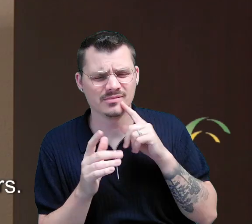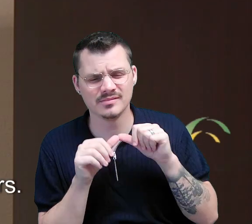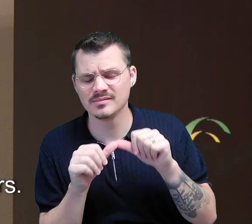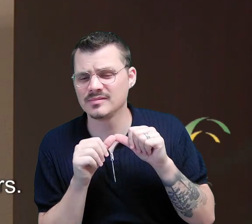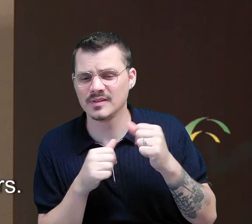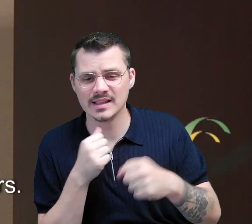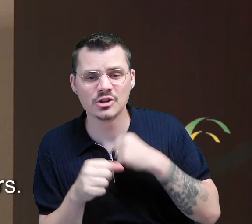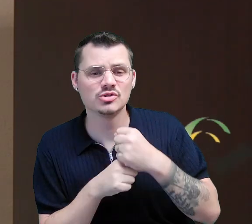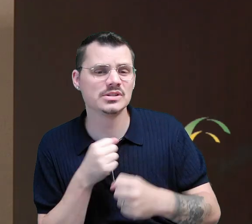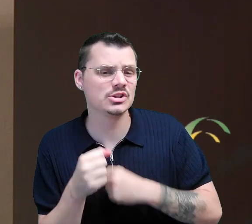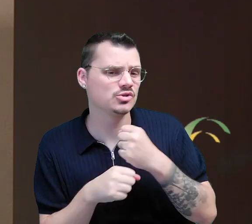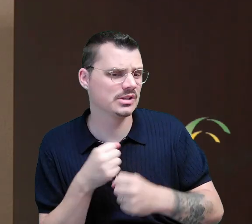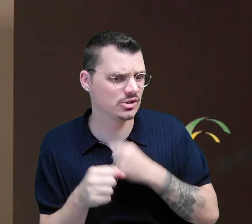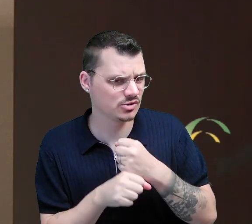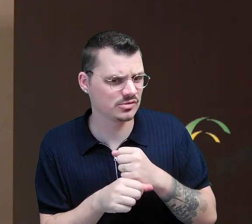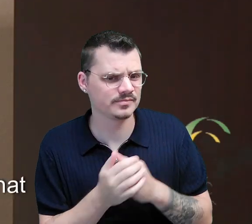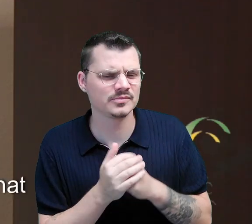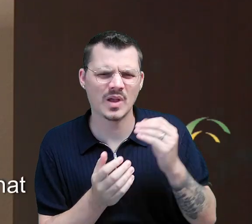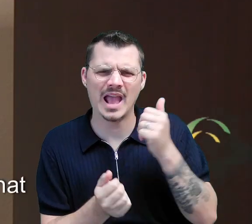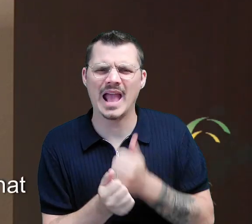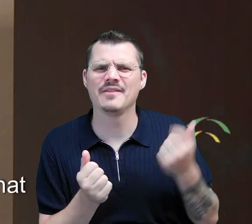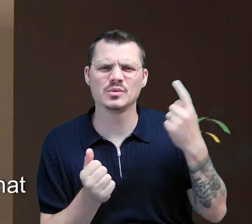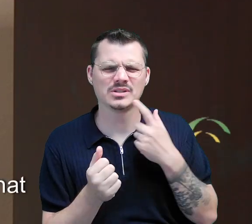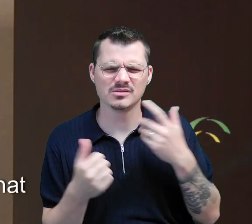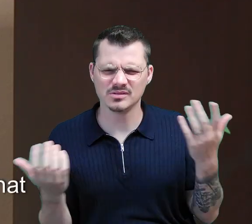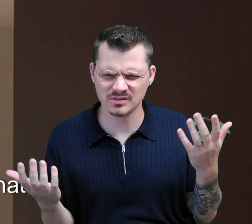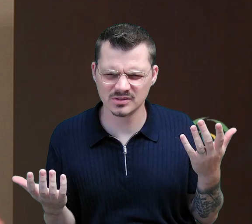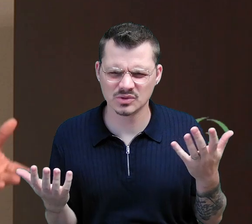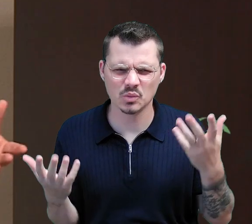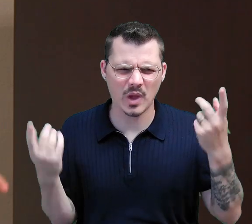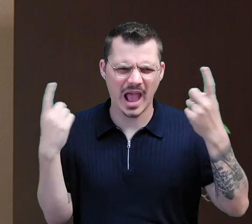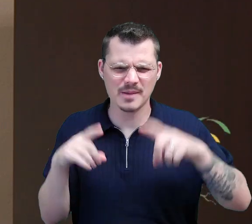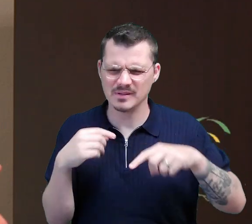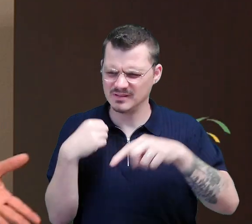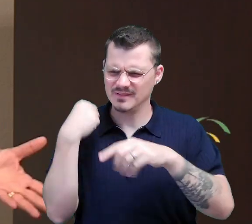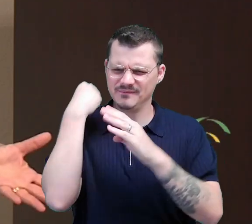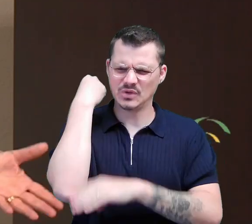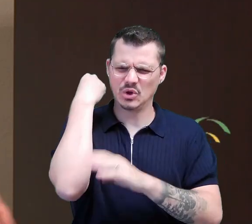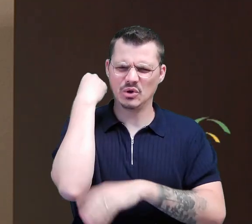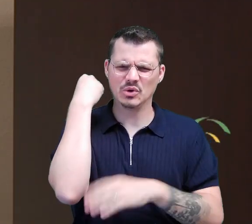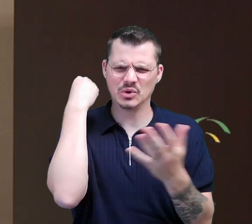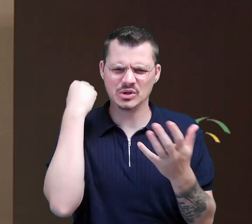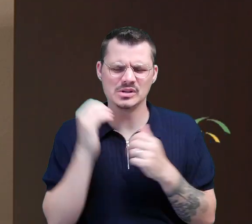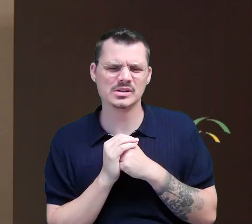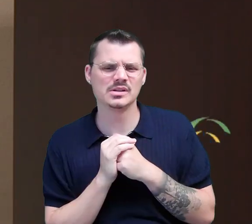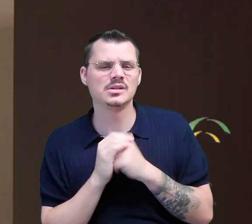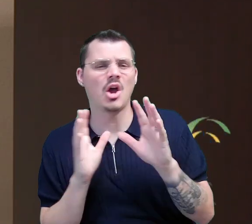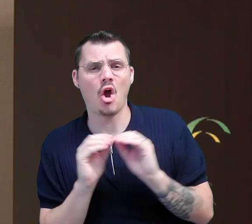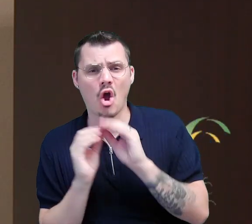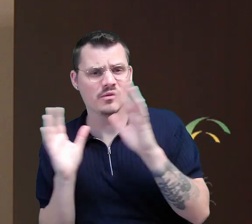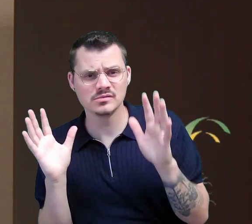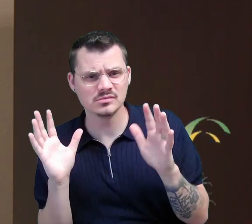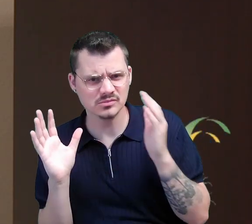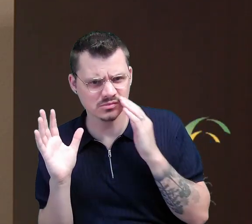went on for years and years. And so everybody's saying, well, what happened in fall? Obviously,